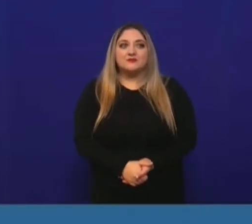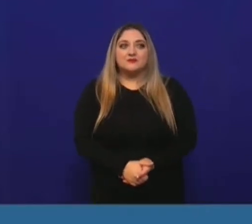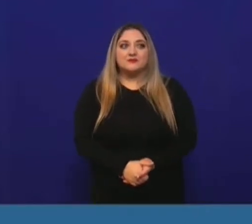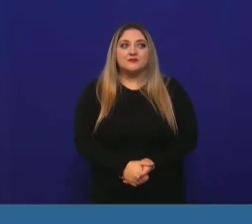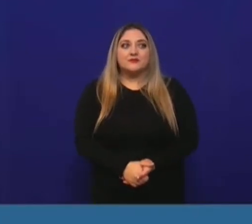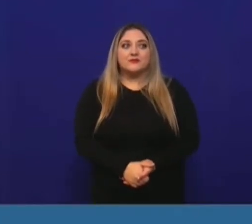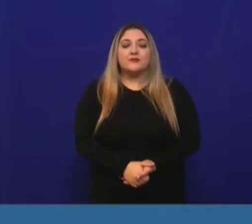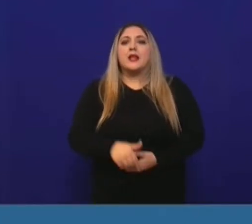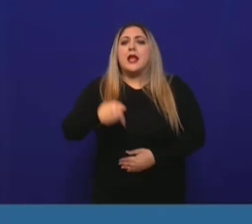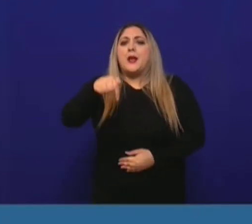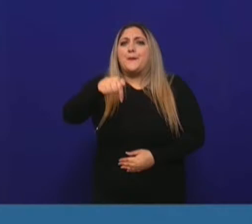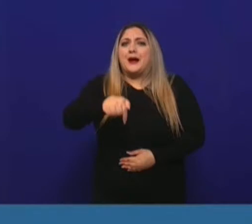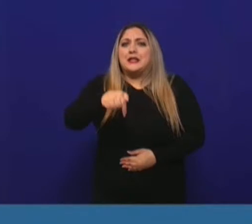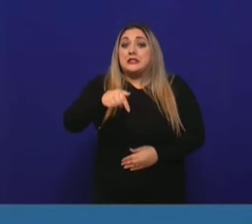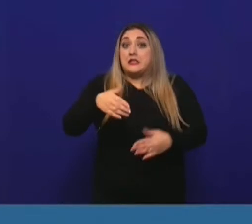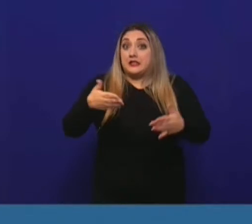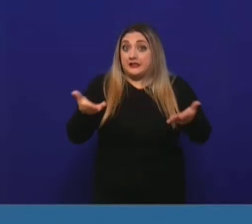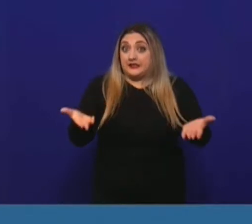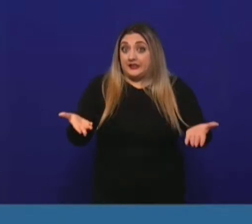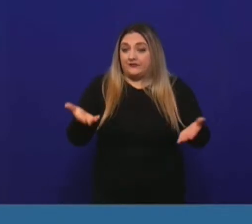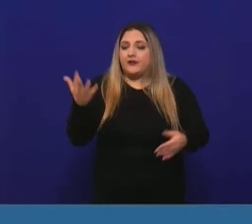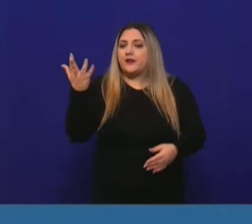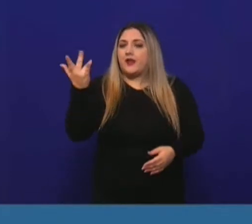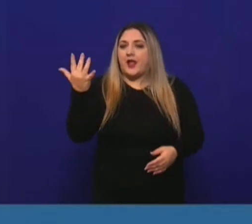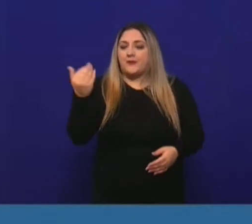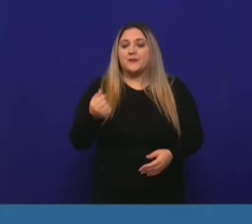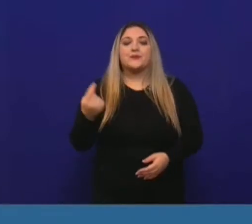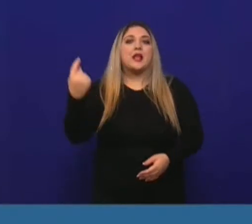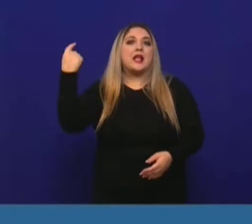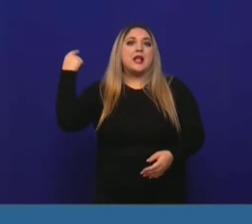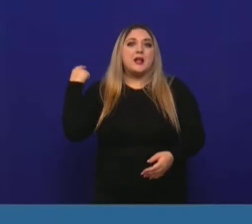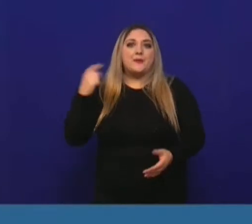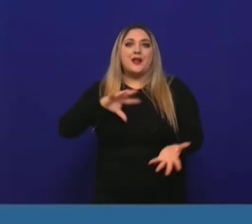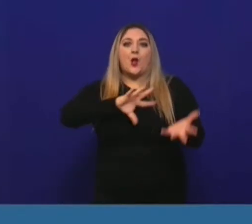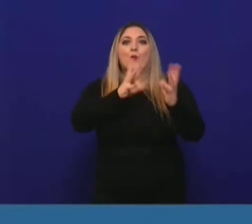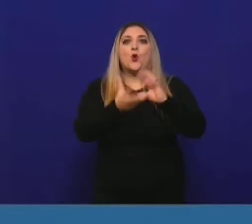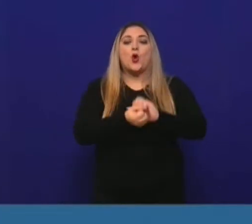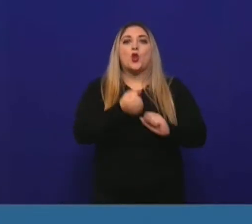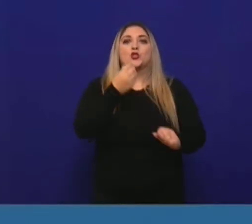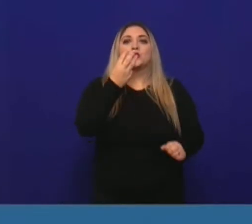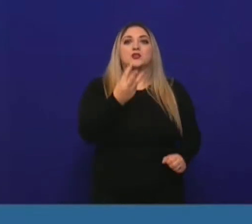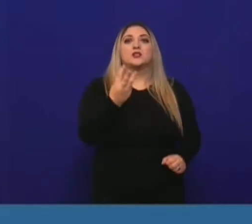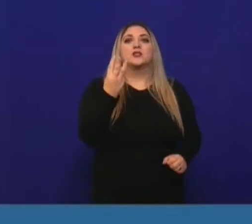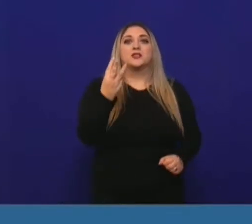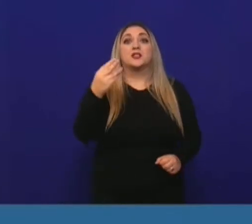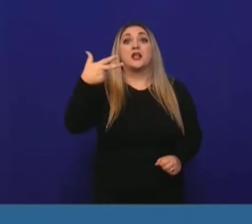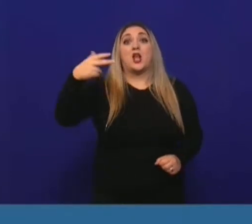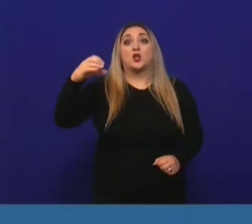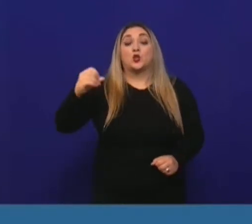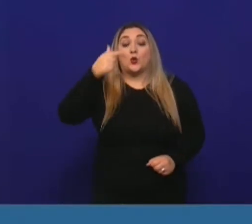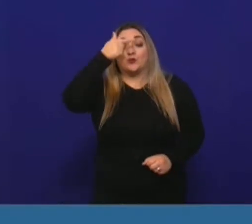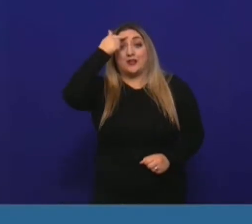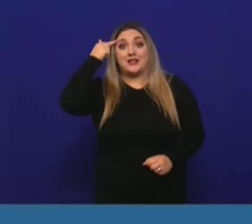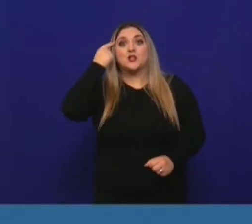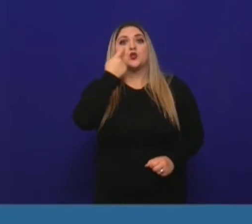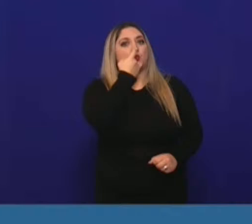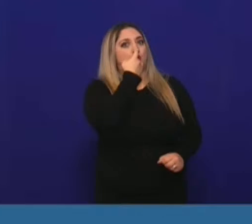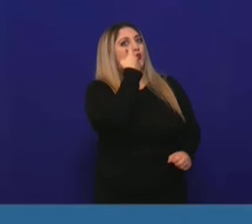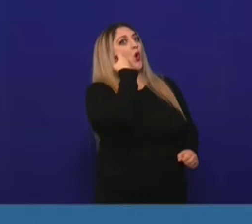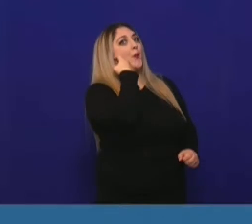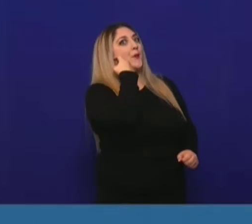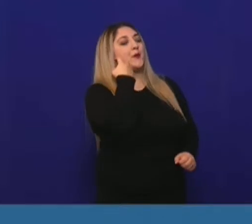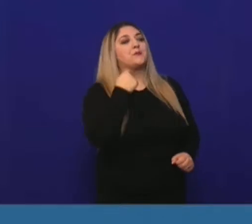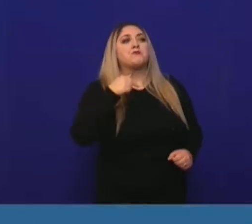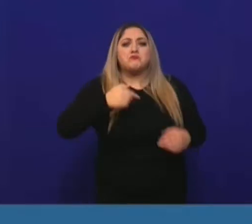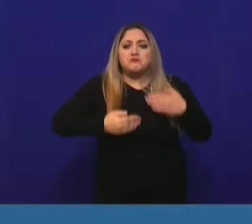X'inhi s-sitwazzjoni f'rigward tal-każijiet? Il-bieraħ għamilna 3280 tests, bħalma qegħdin taraw aħna qegħdin